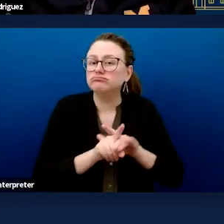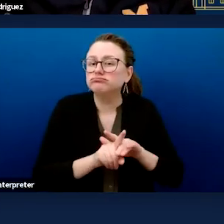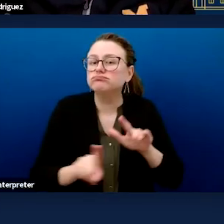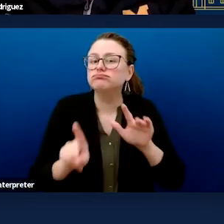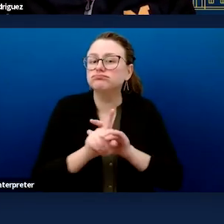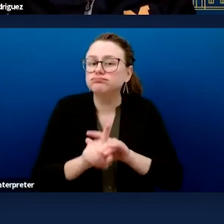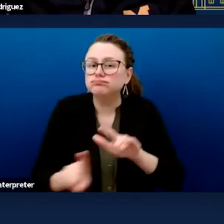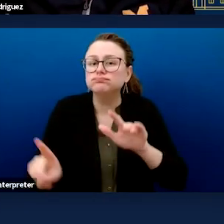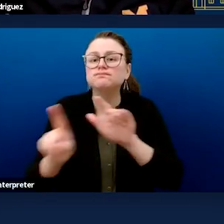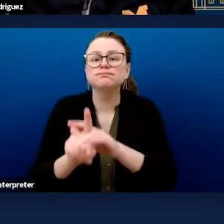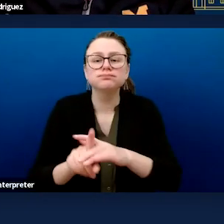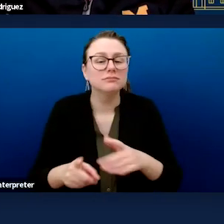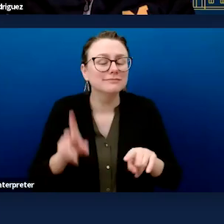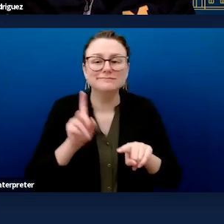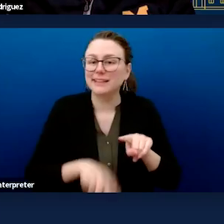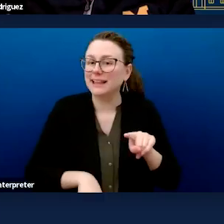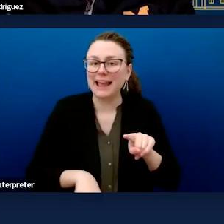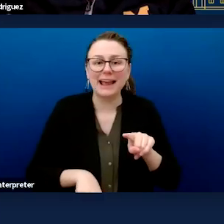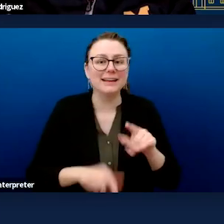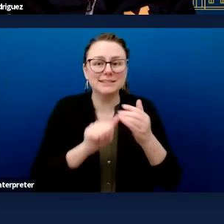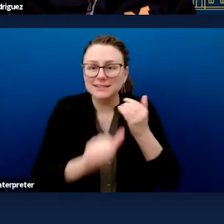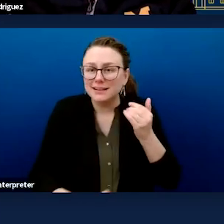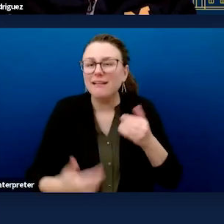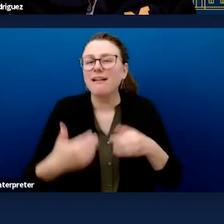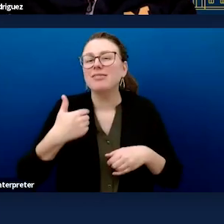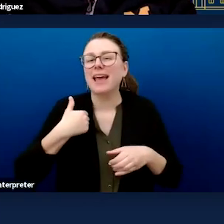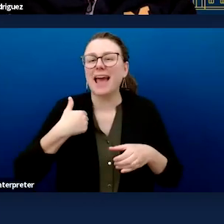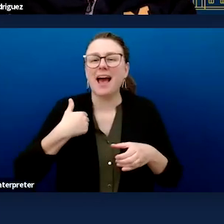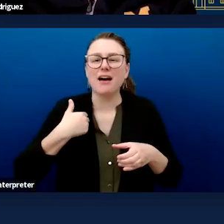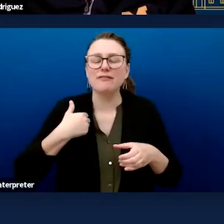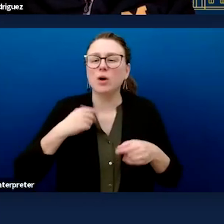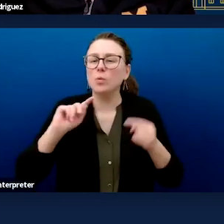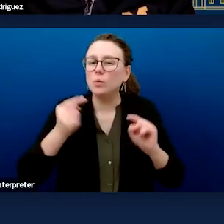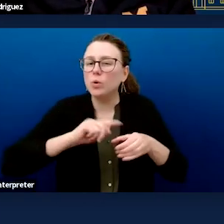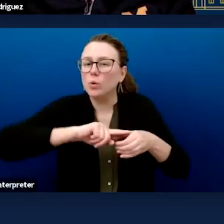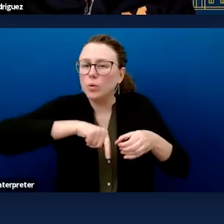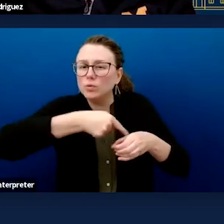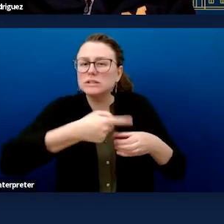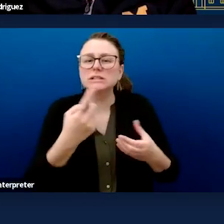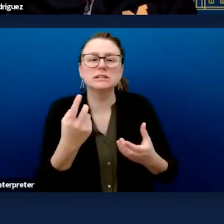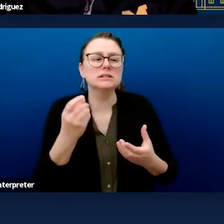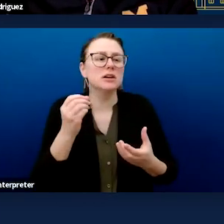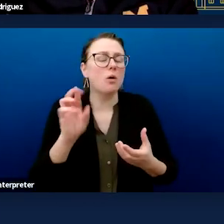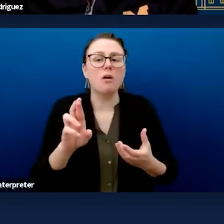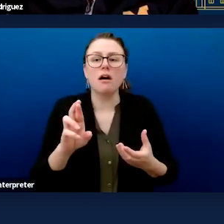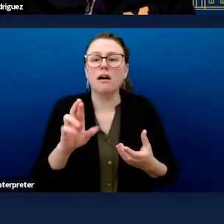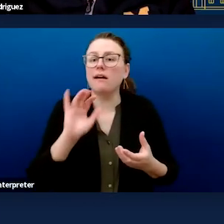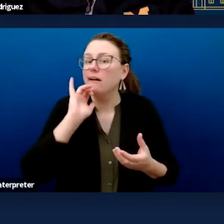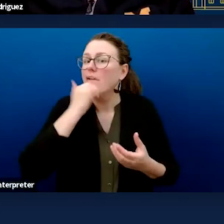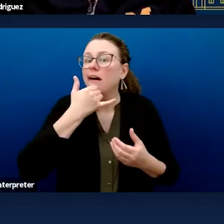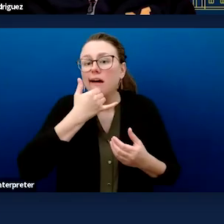difficulty with emptying, or they have wounds, or they have recurrent fecal incontinence, and it's just